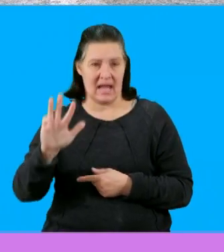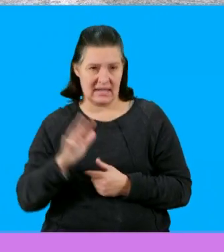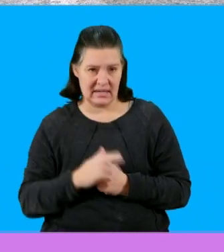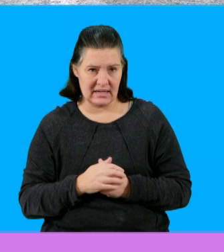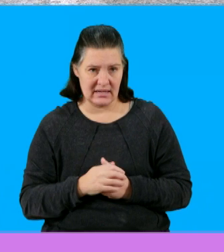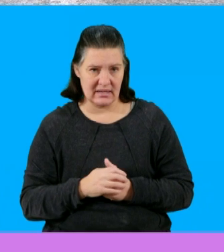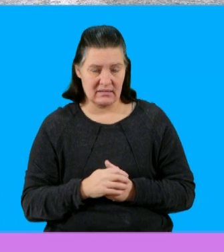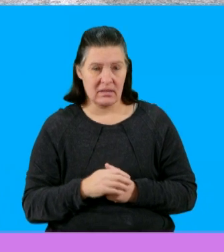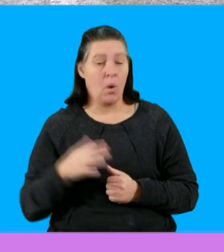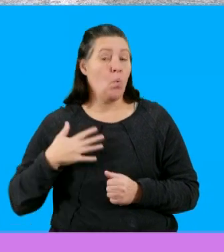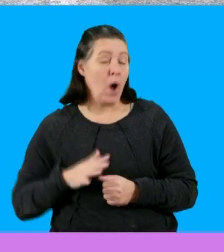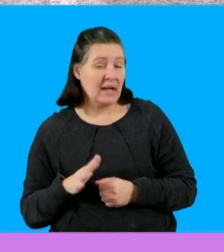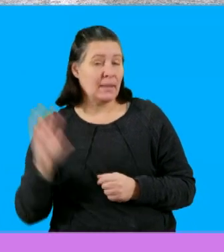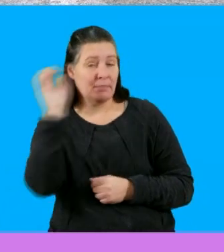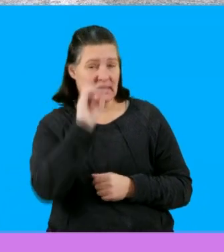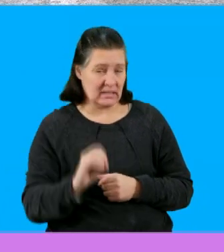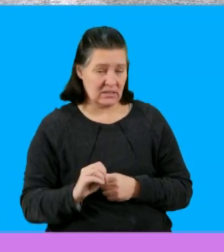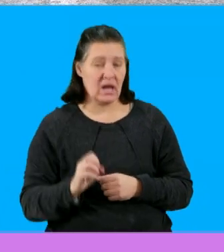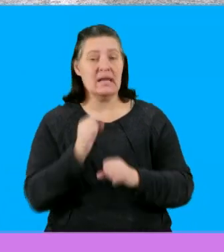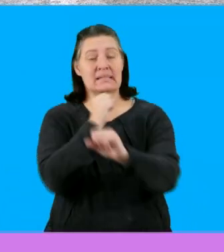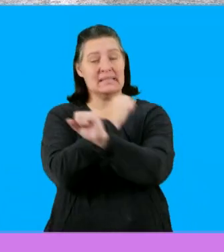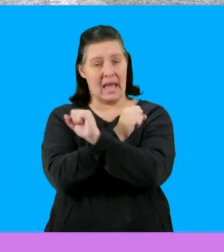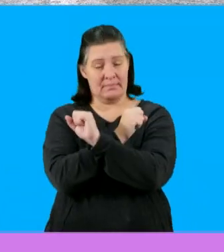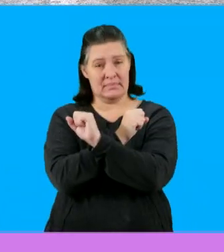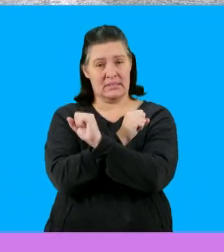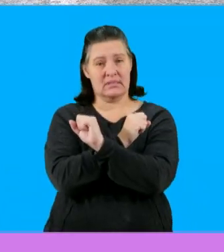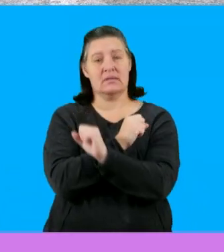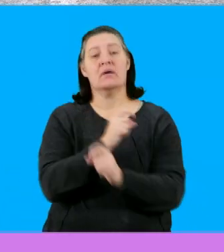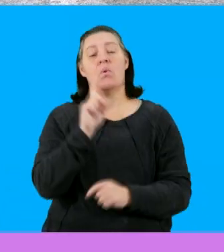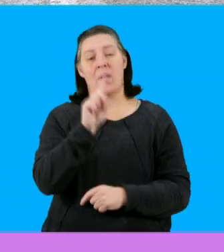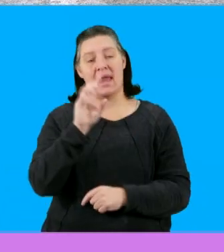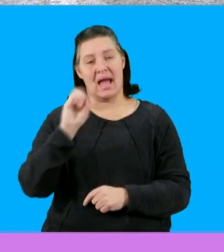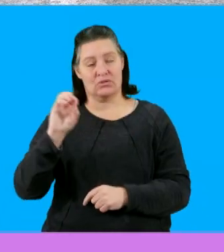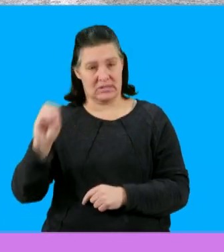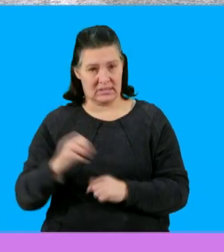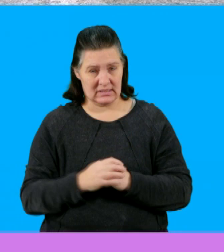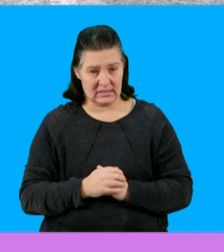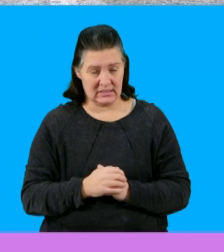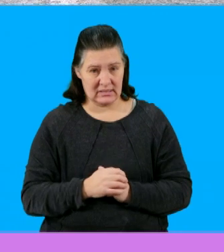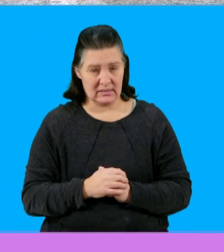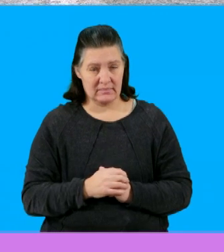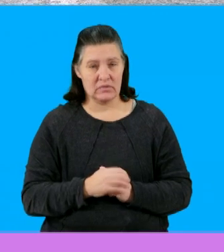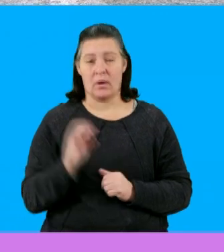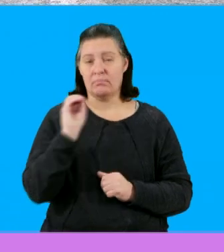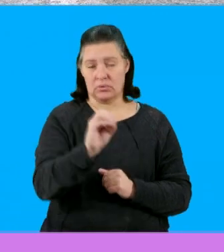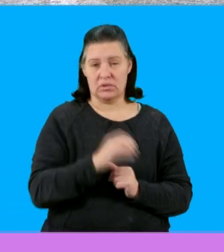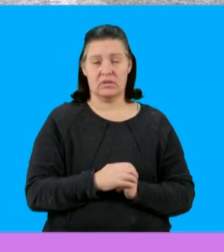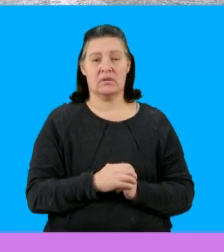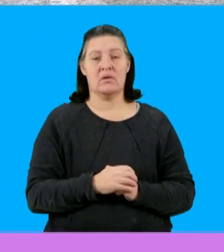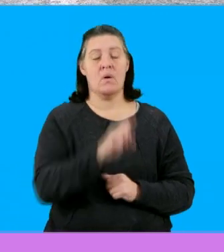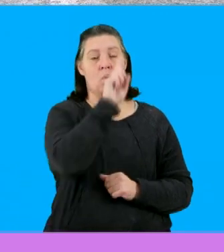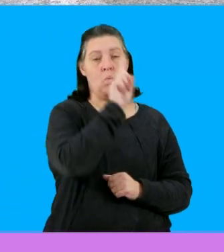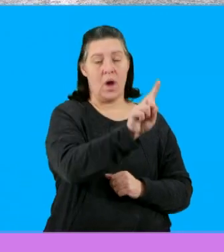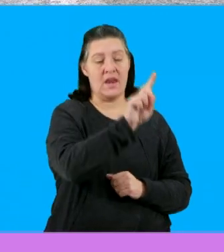4,389 Rand. Since I want a percentage, I will multiply that by 100. Okay, let's key this in. So